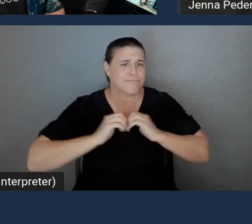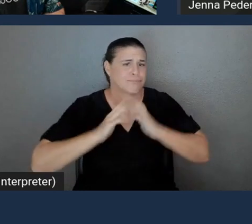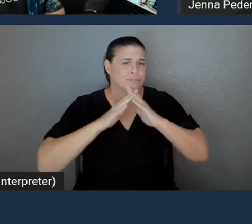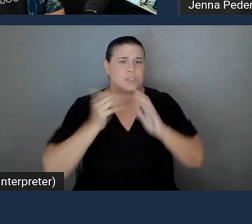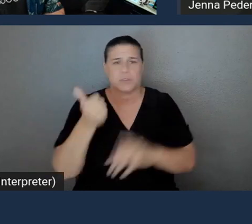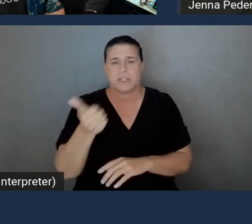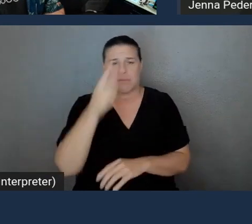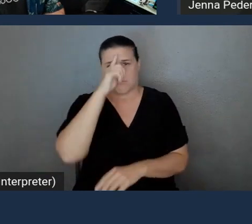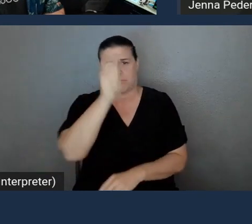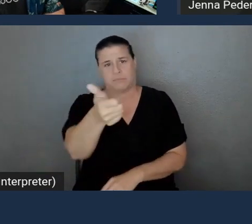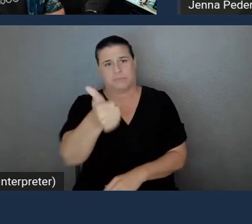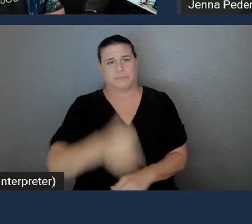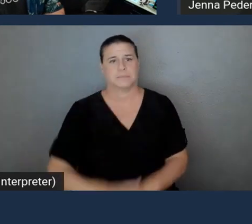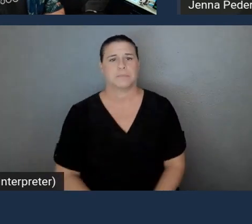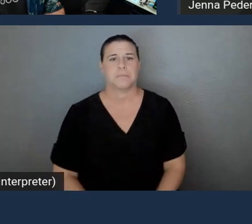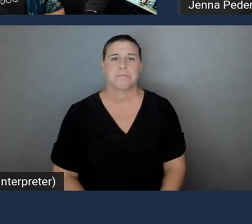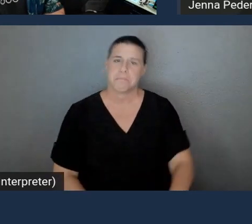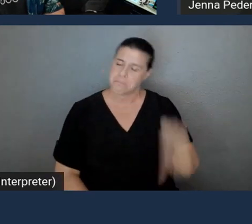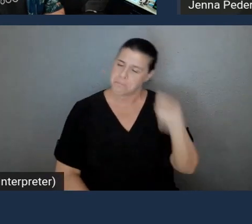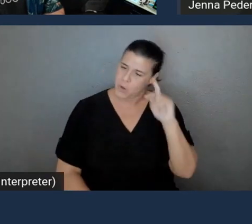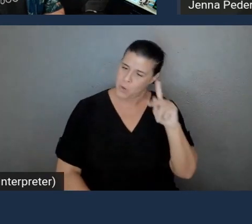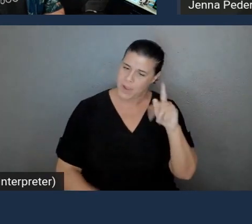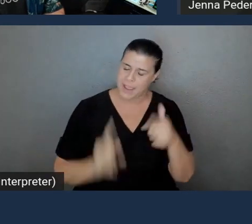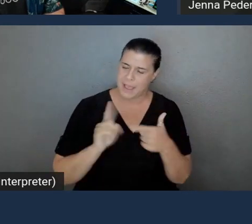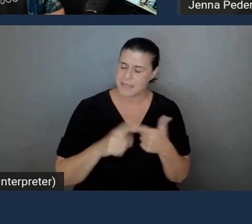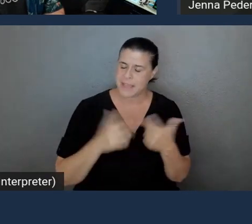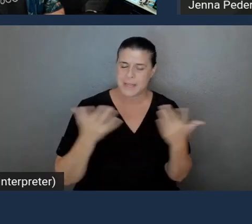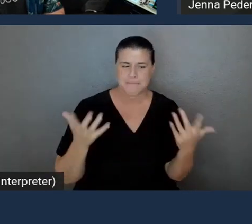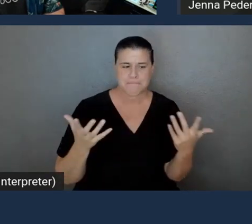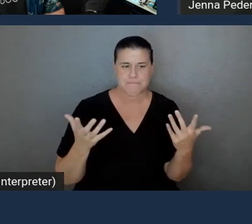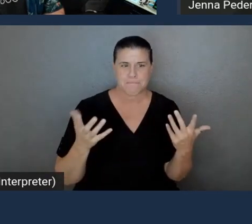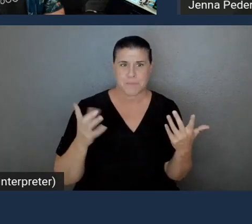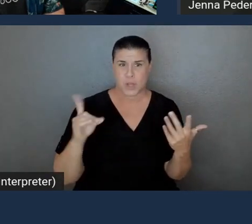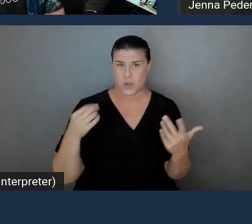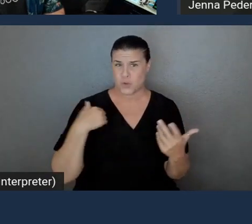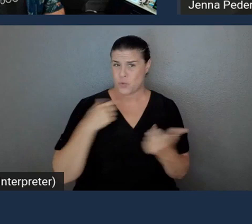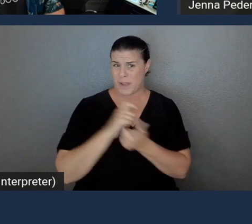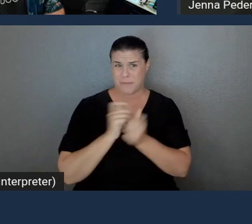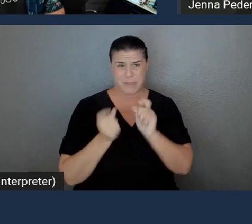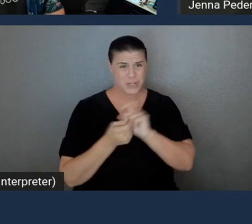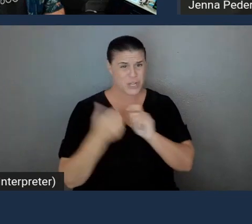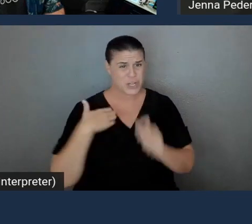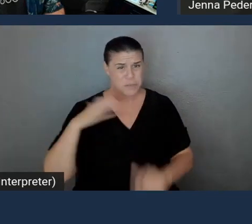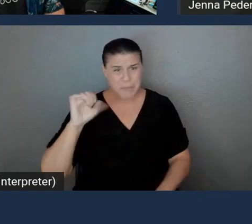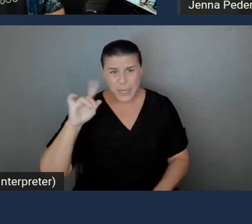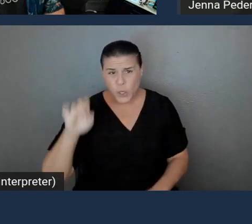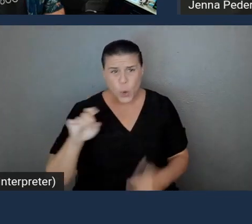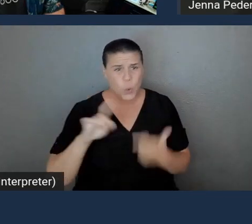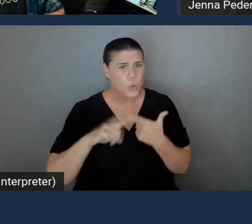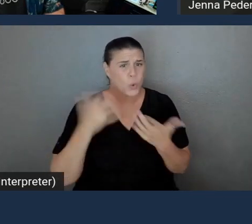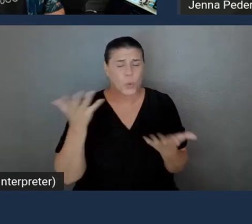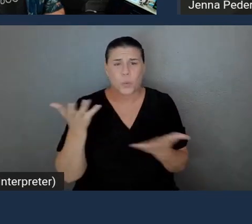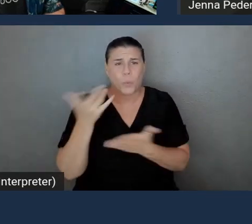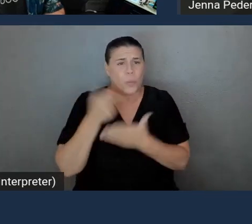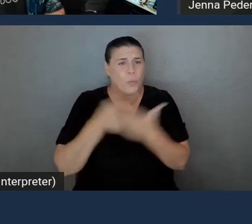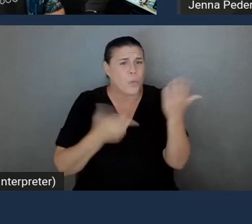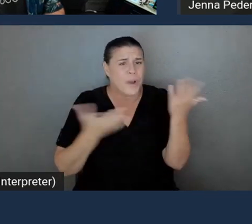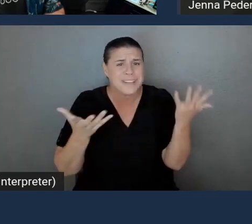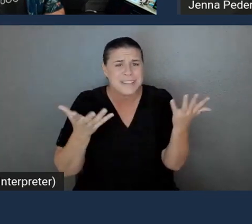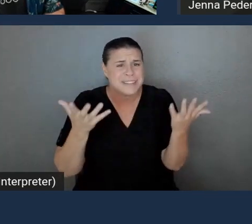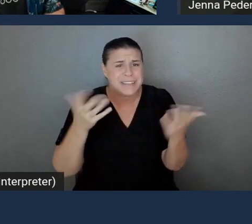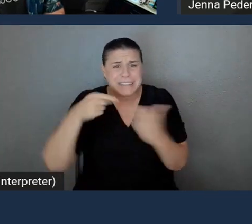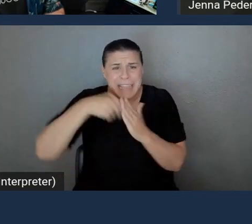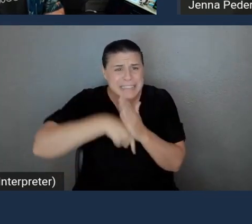choice. Okay. And then what do I have to make changes in my code, or like what's the extent